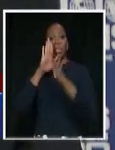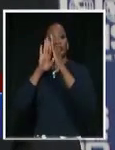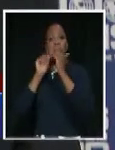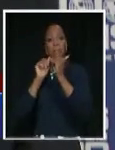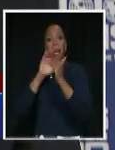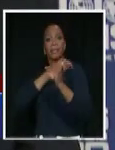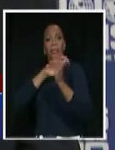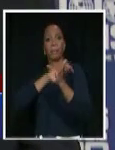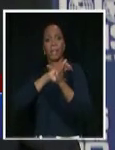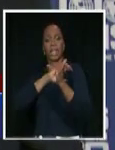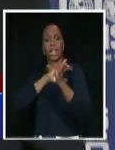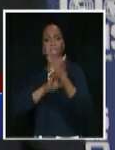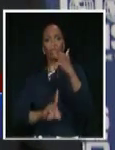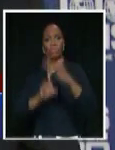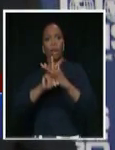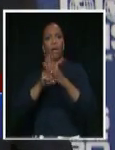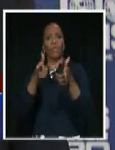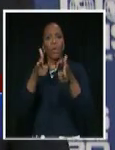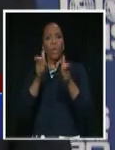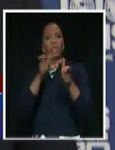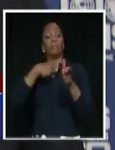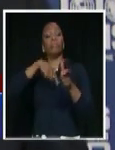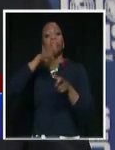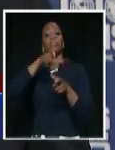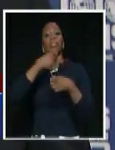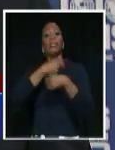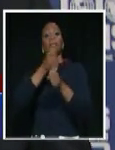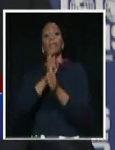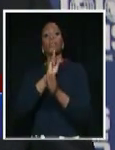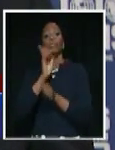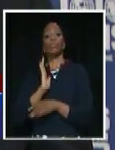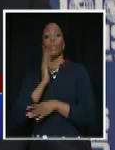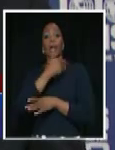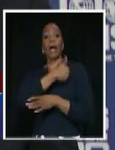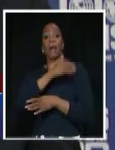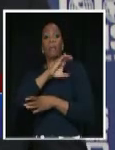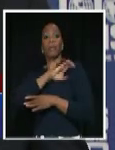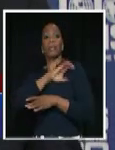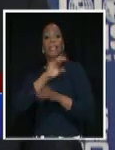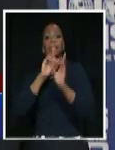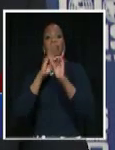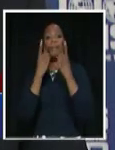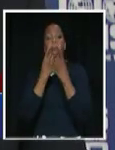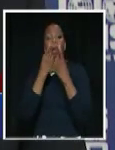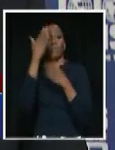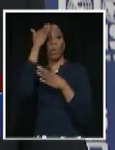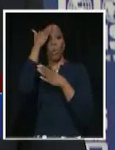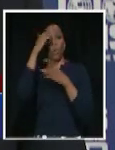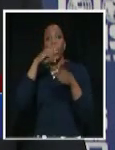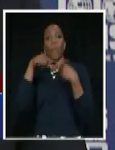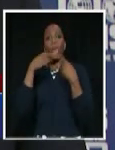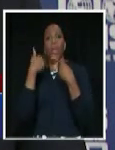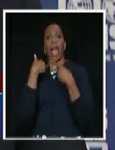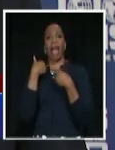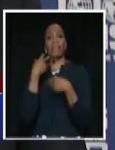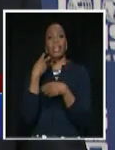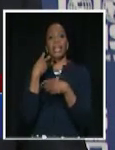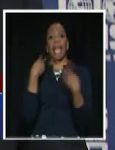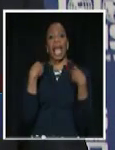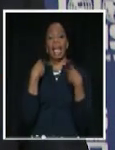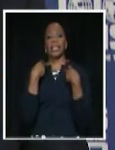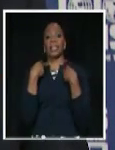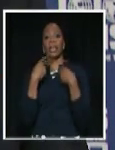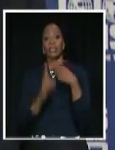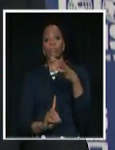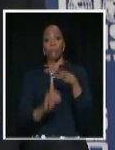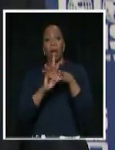show up as quickly as possible. We need to make sure that our police department is aware when gangs come into New York. One of the things that I want to do is